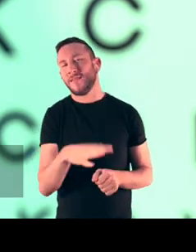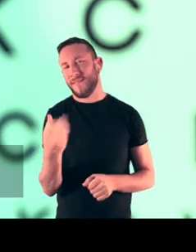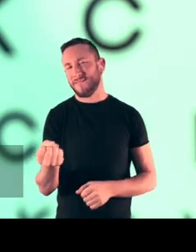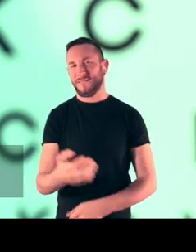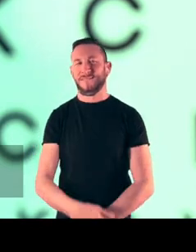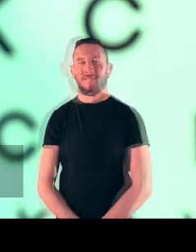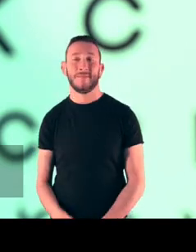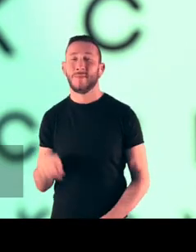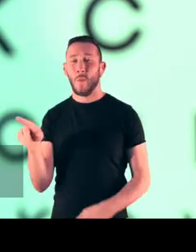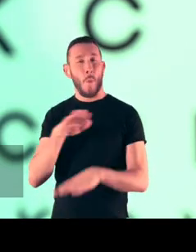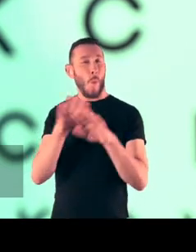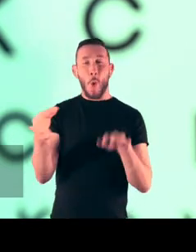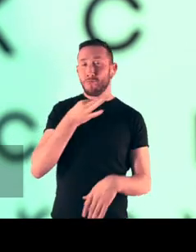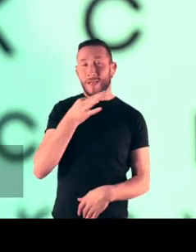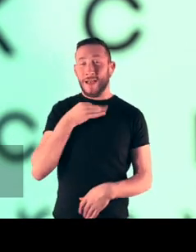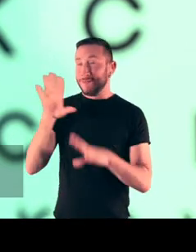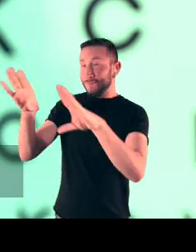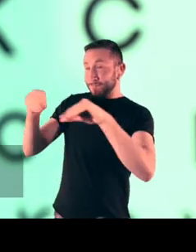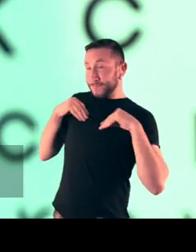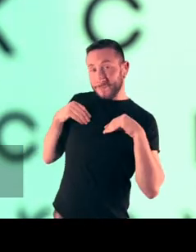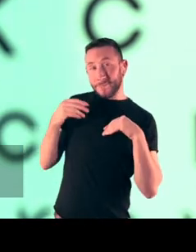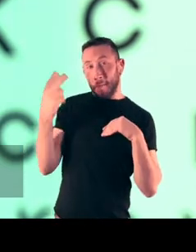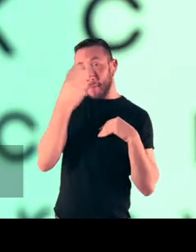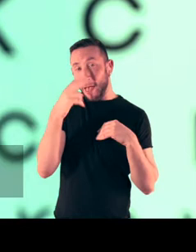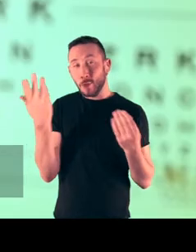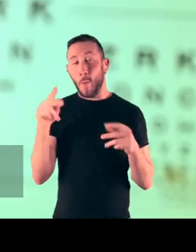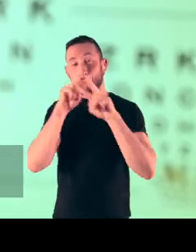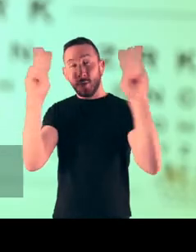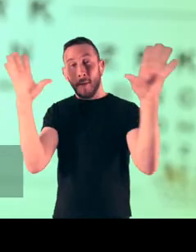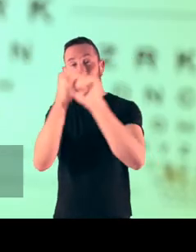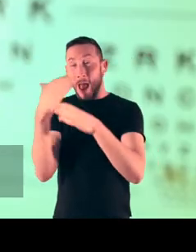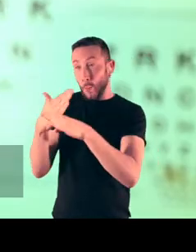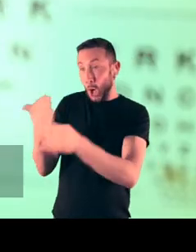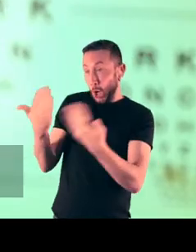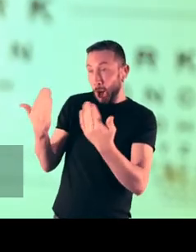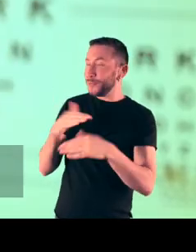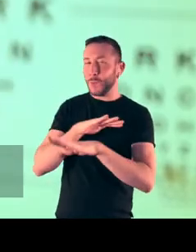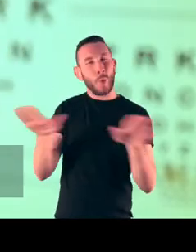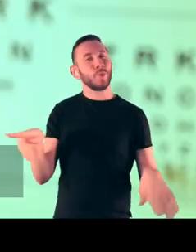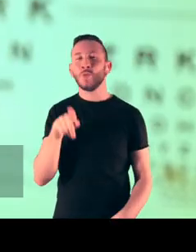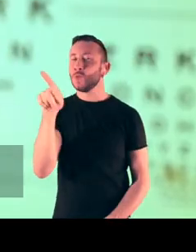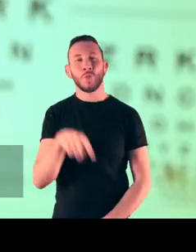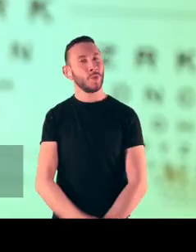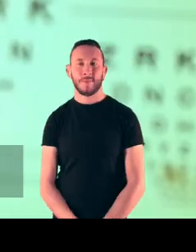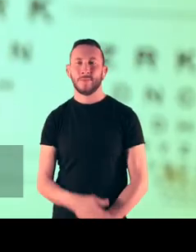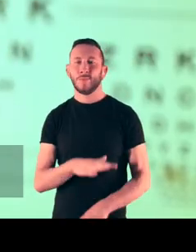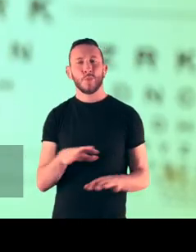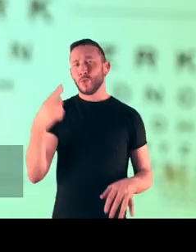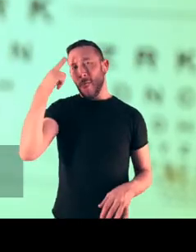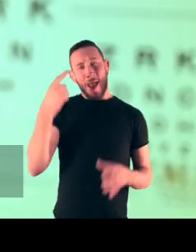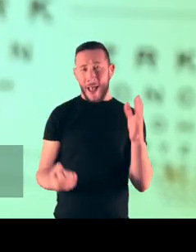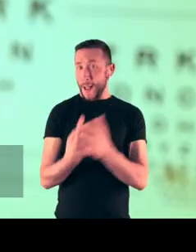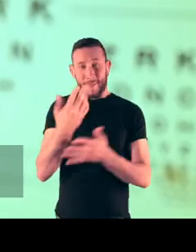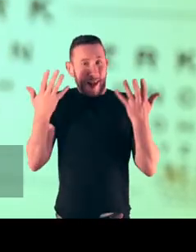visually impaired person or maybe even a blind one. I don't think it would happen now, but then